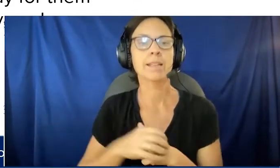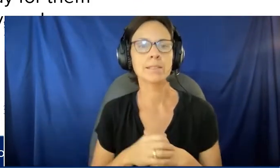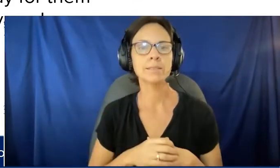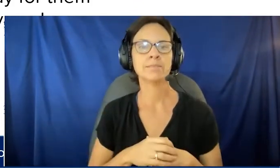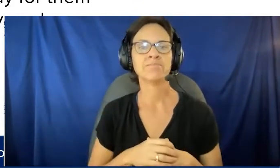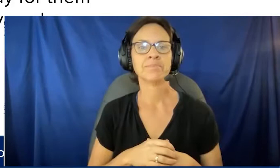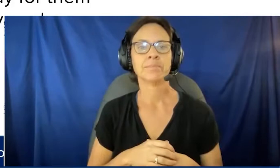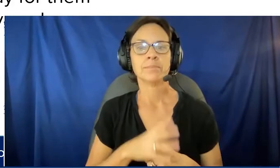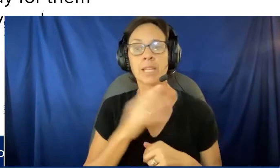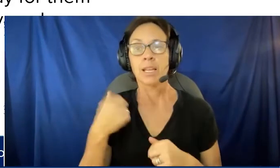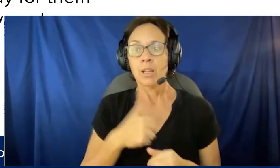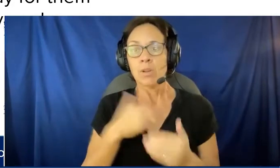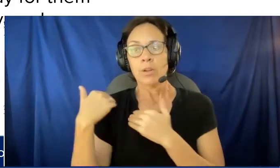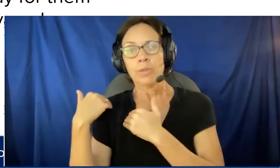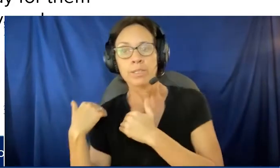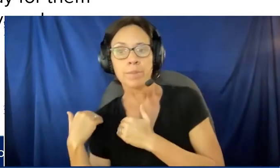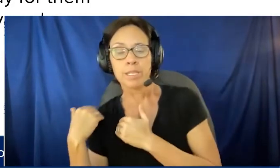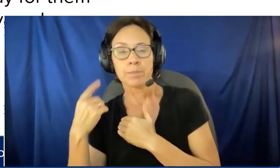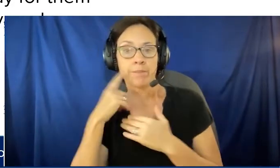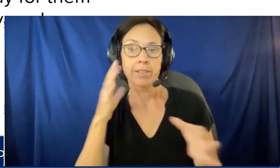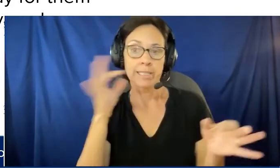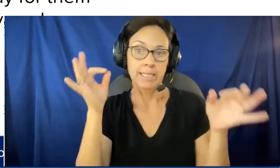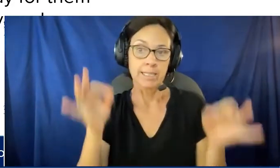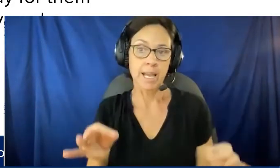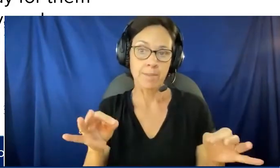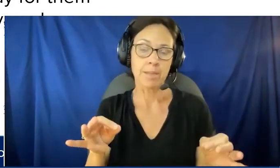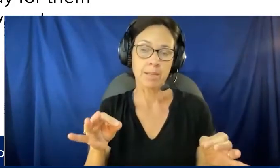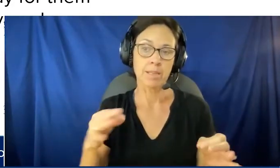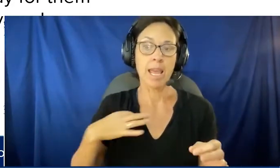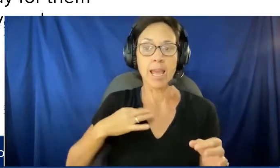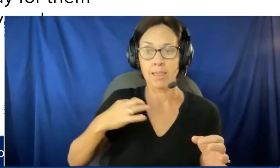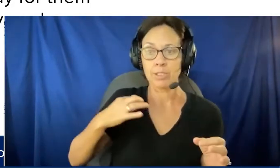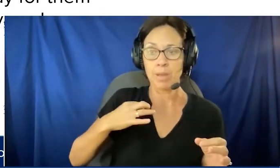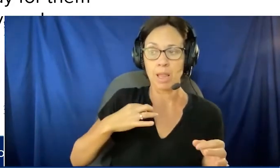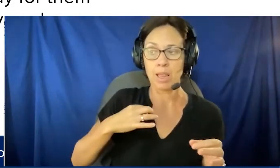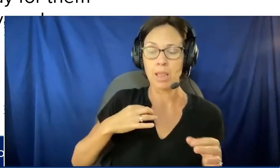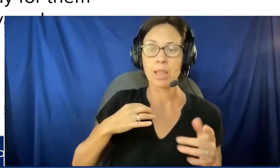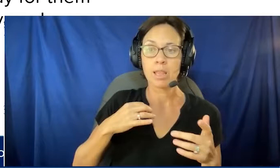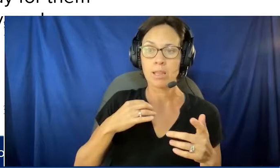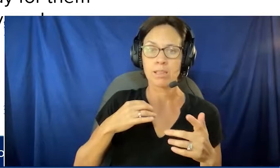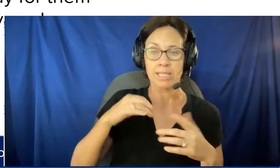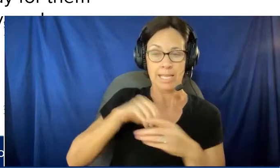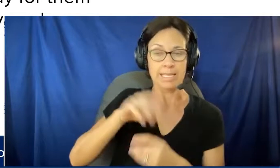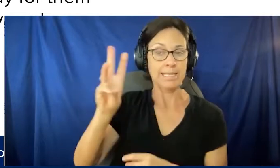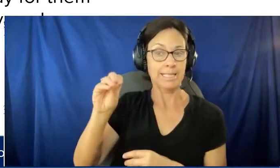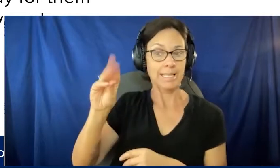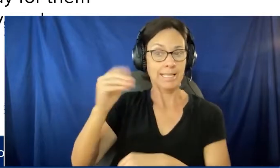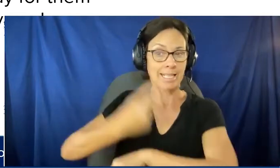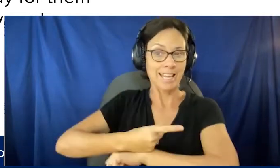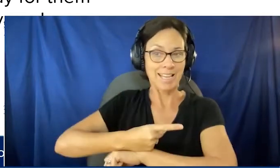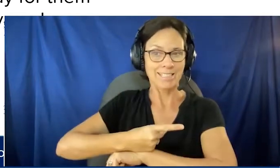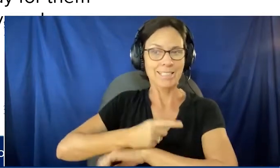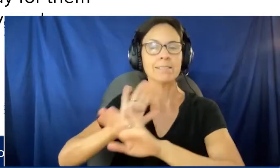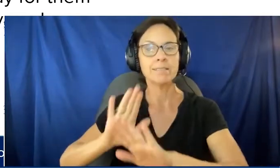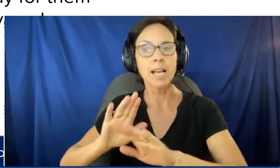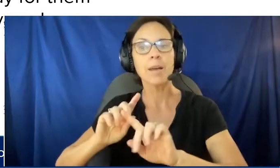that eligibility determination within 60 days, unless you are